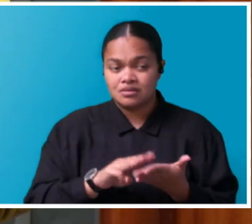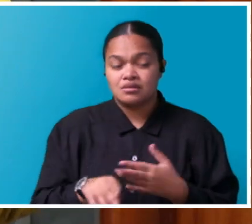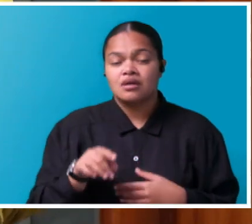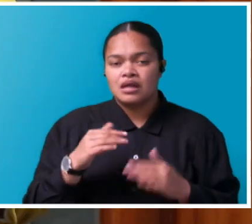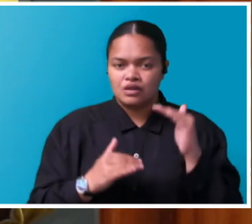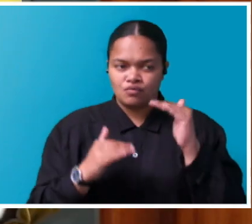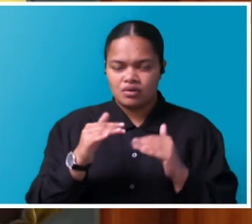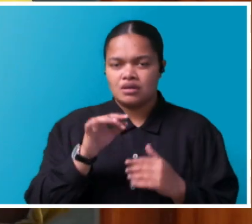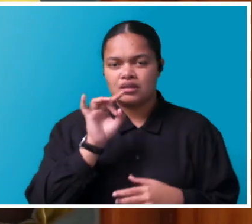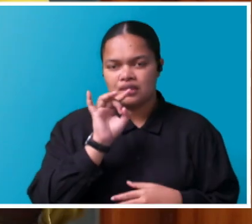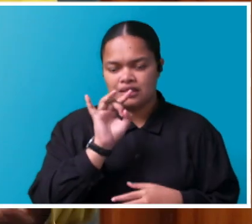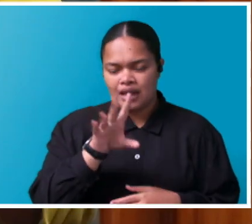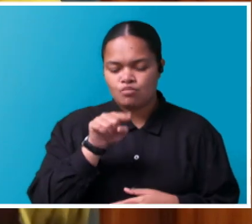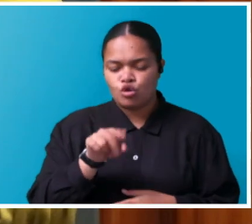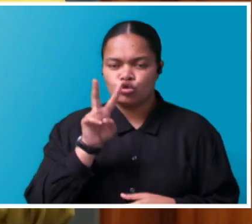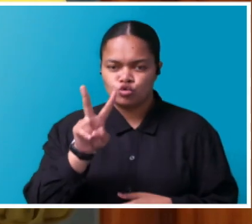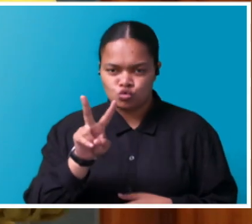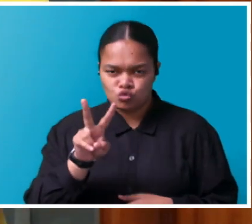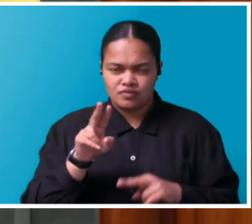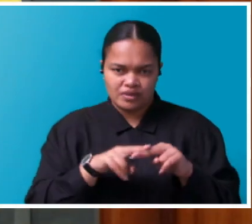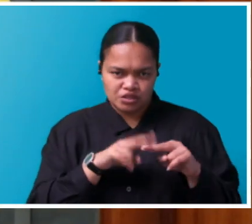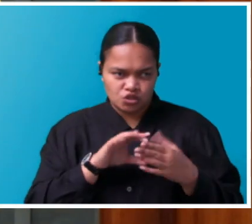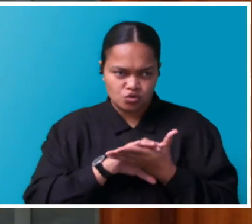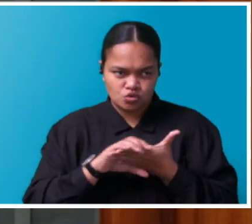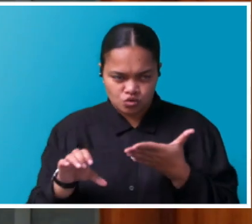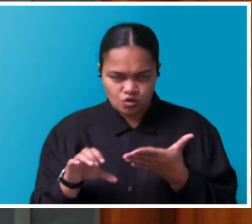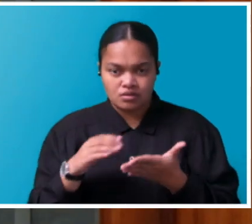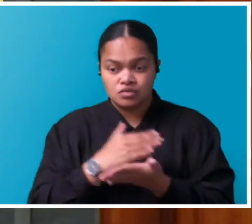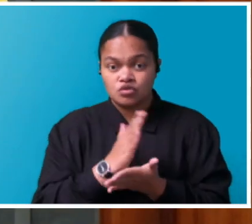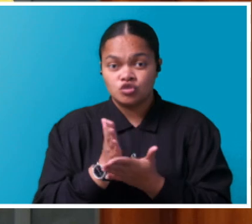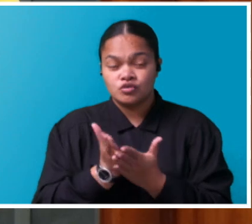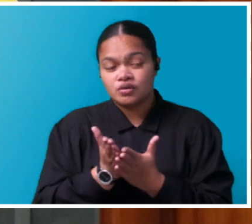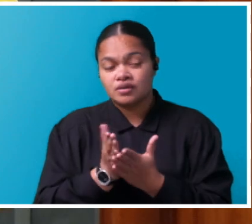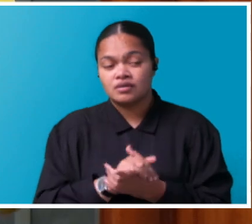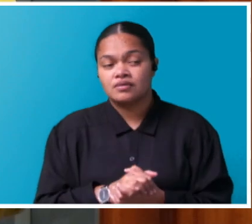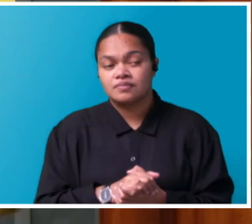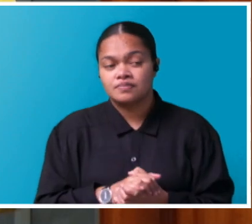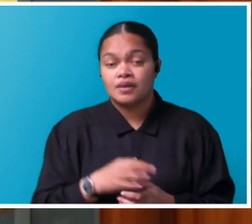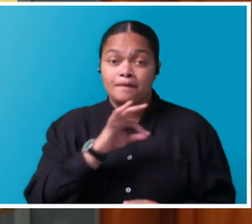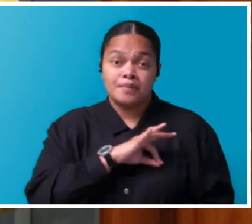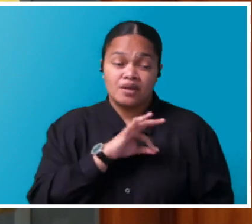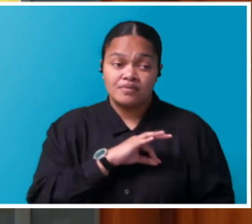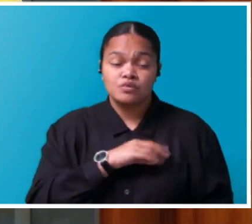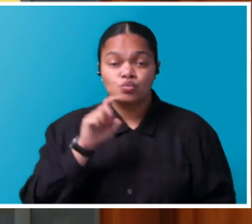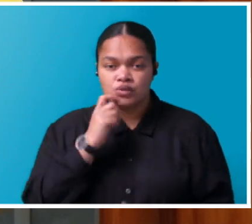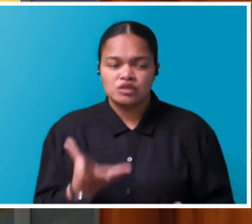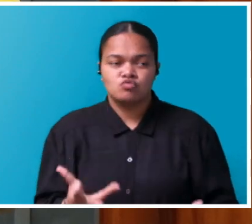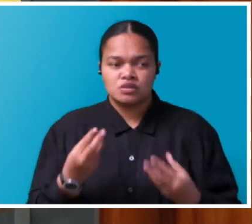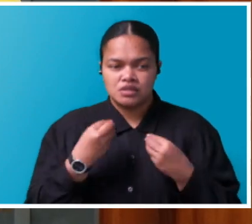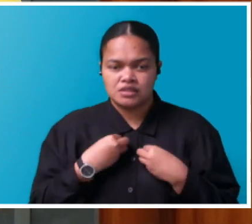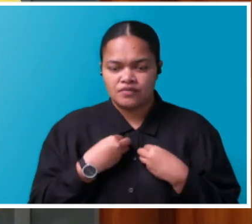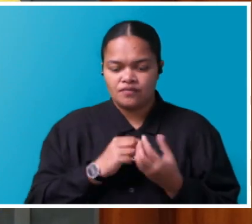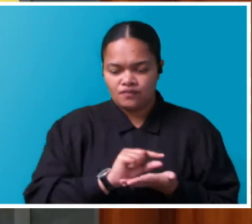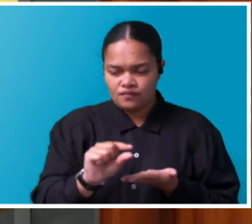10.2 Fiji dollars. Under the approved benefit sharing mechanism, Honorable Speaker, the beneficiaries will receive